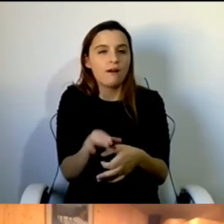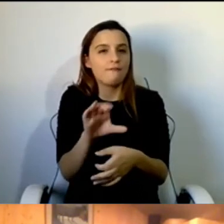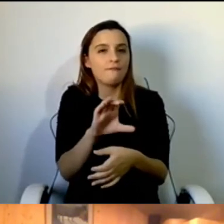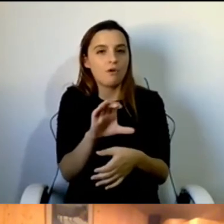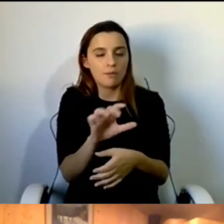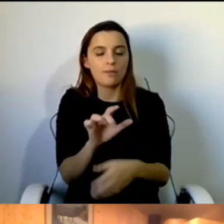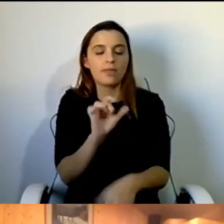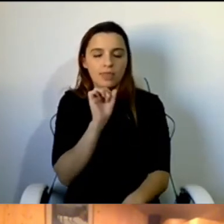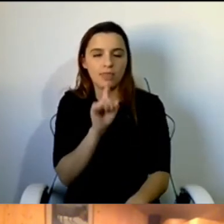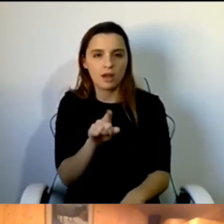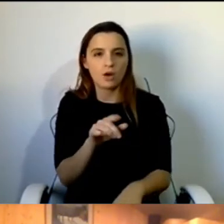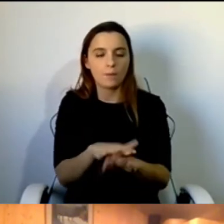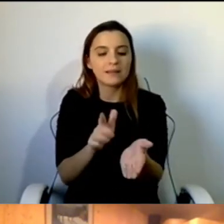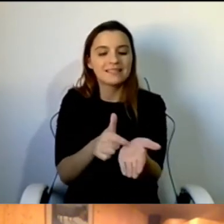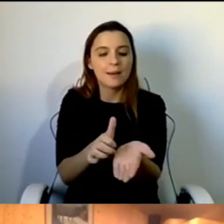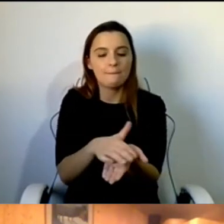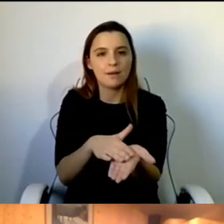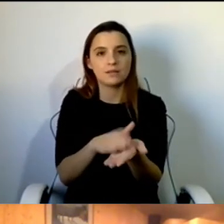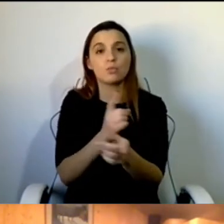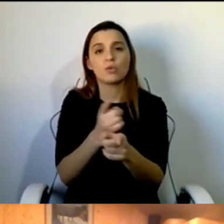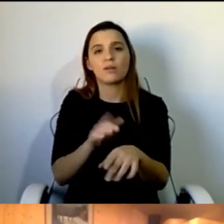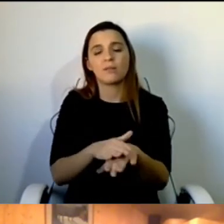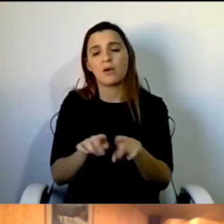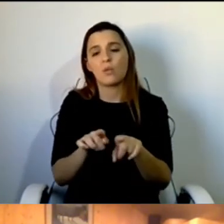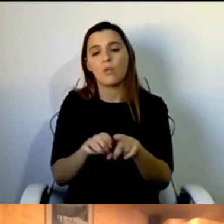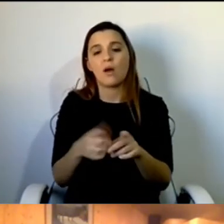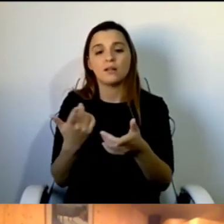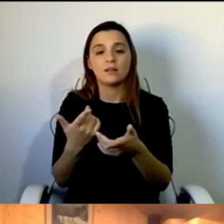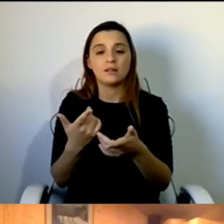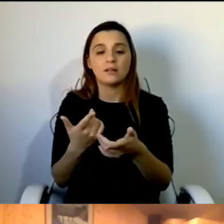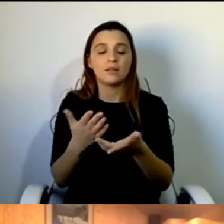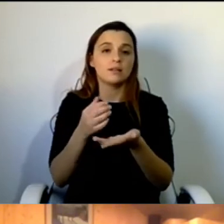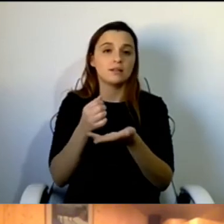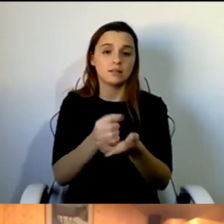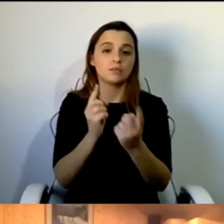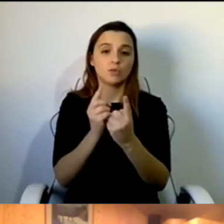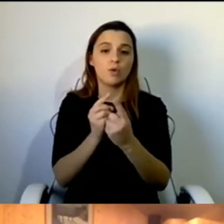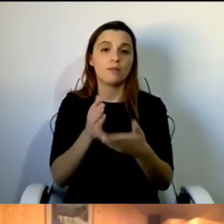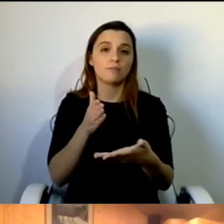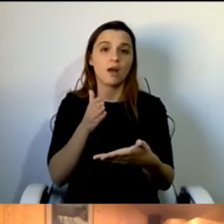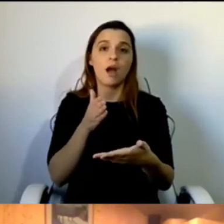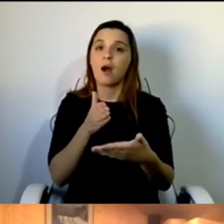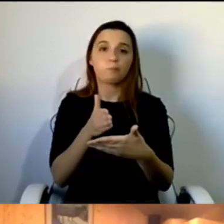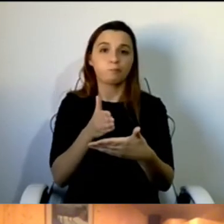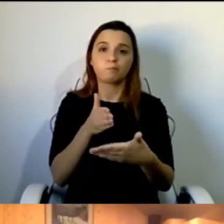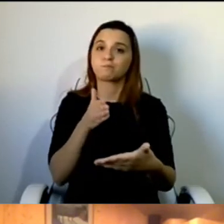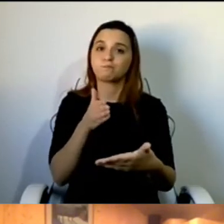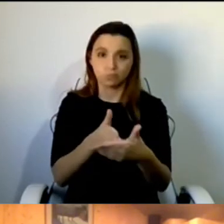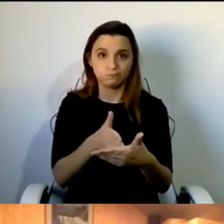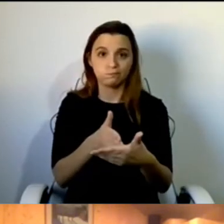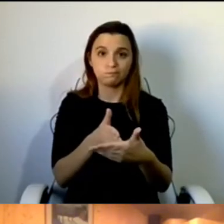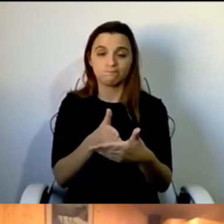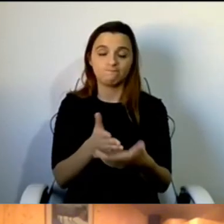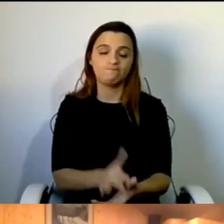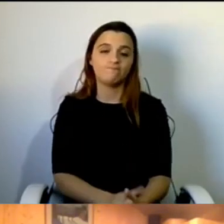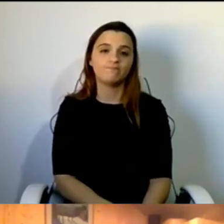And so from the start, it was fairly okay for the group was fairly regular and stuff. Then they